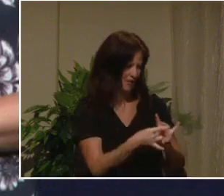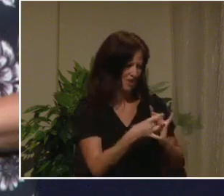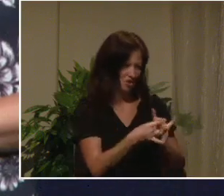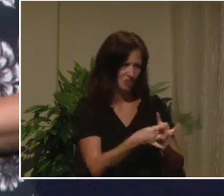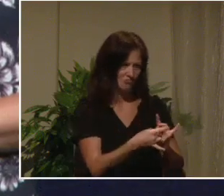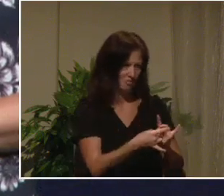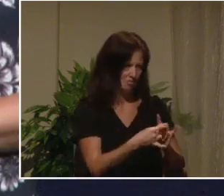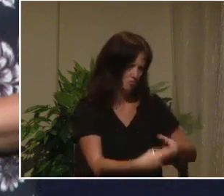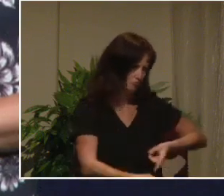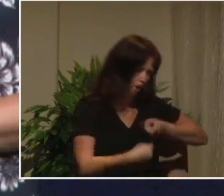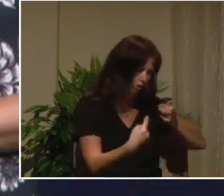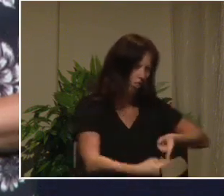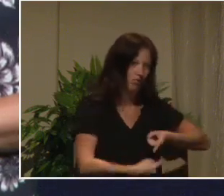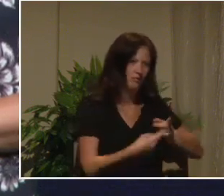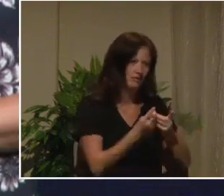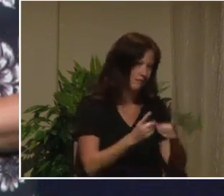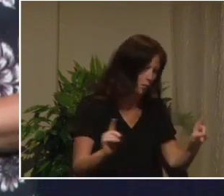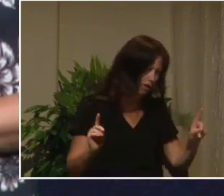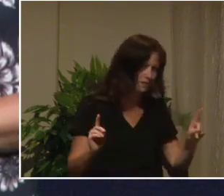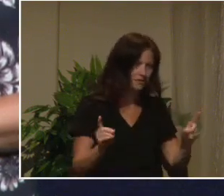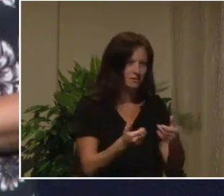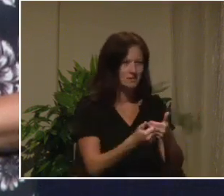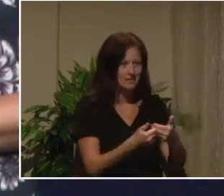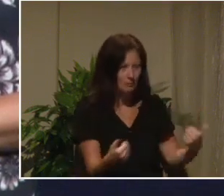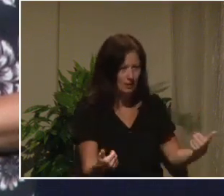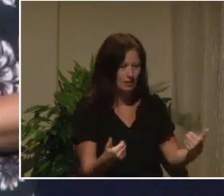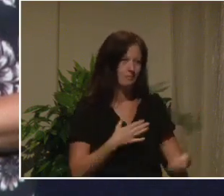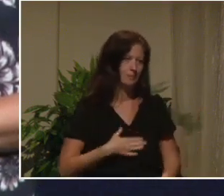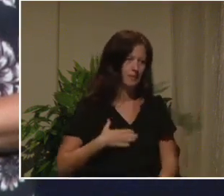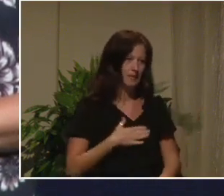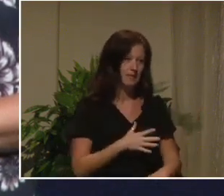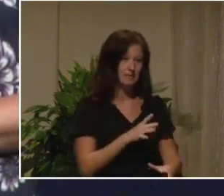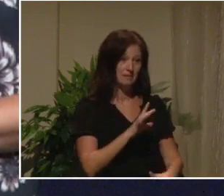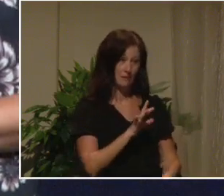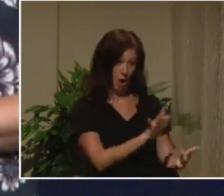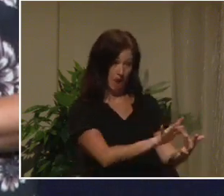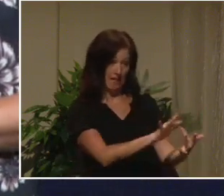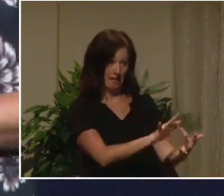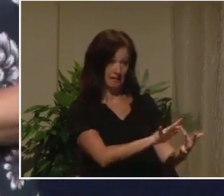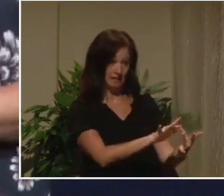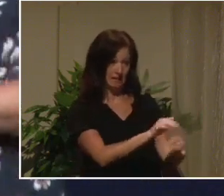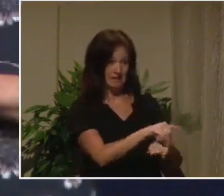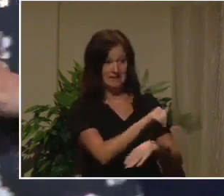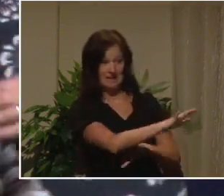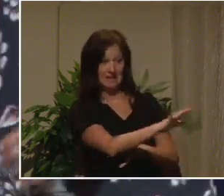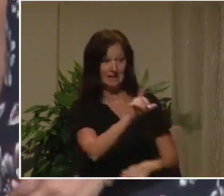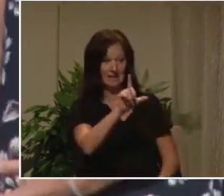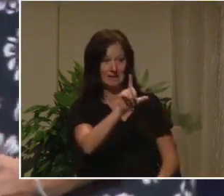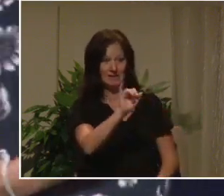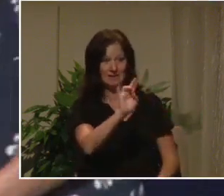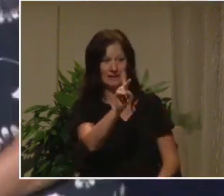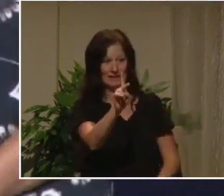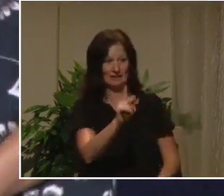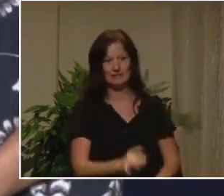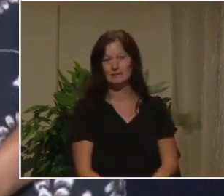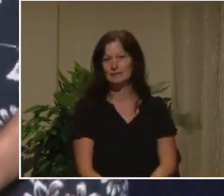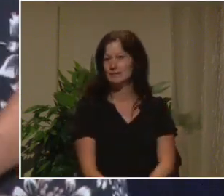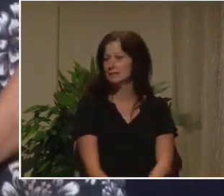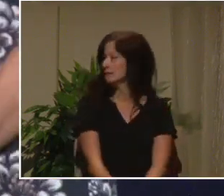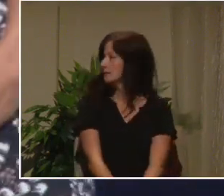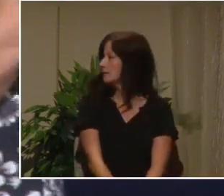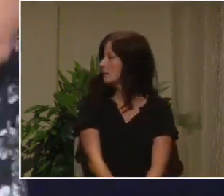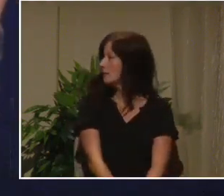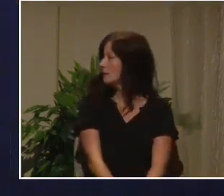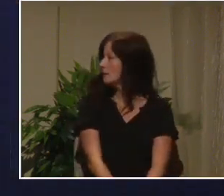and please reach out to them and send them our way. Thank you. You know,